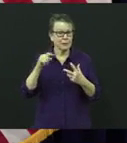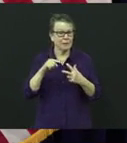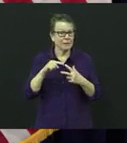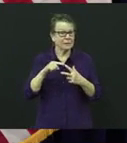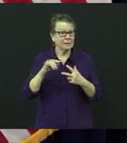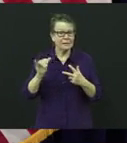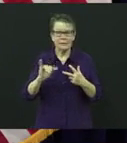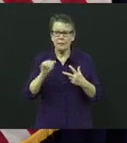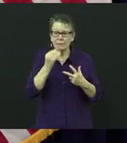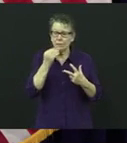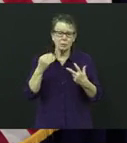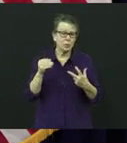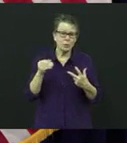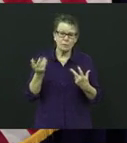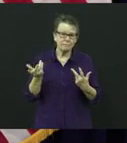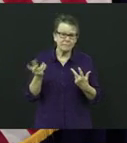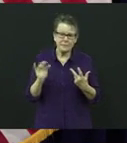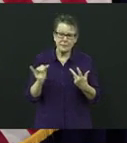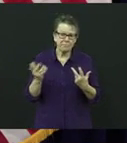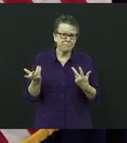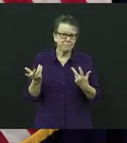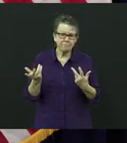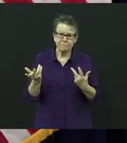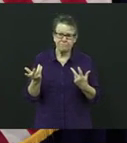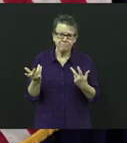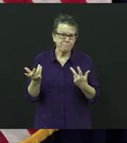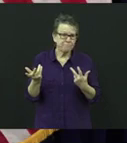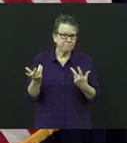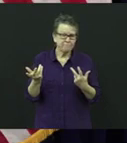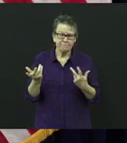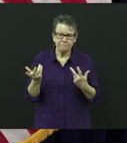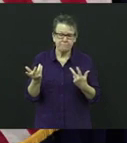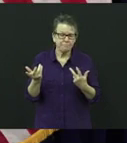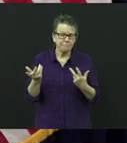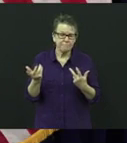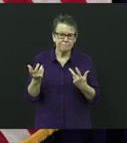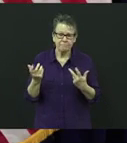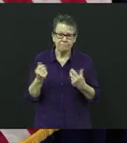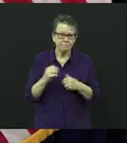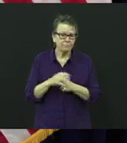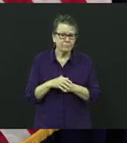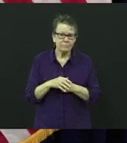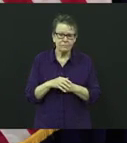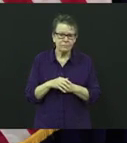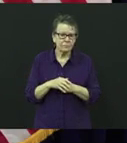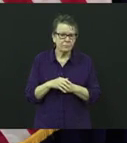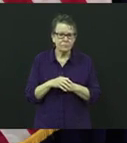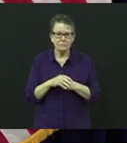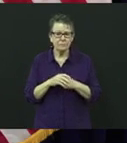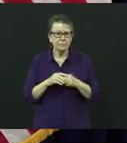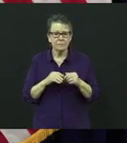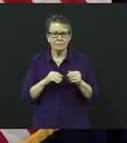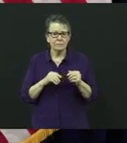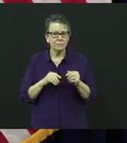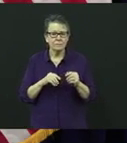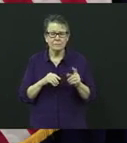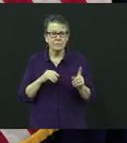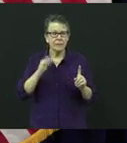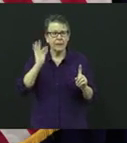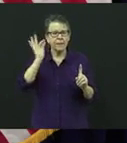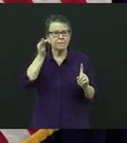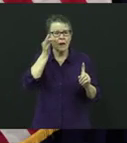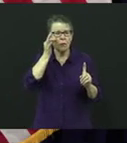I don't have obviously there's a federal component to that. I would just repeat what I said with our labor